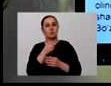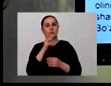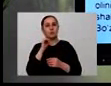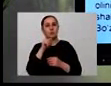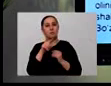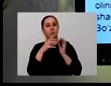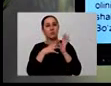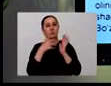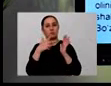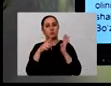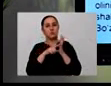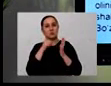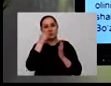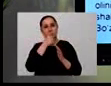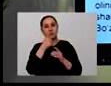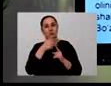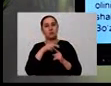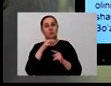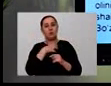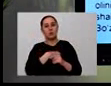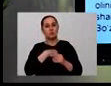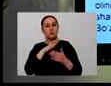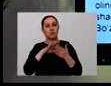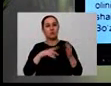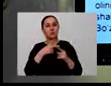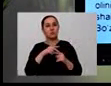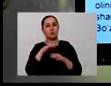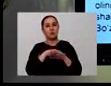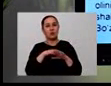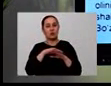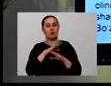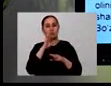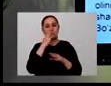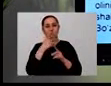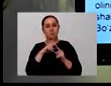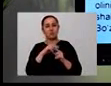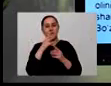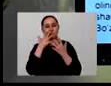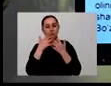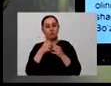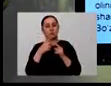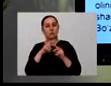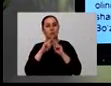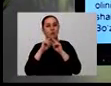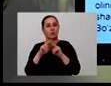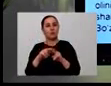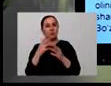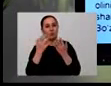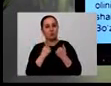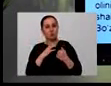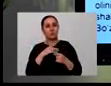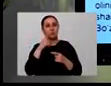Demak, 1937-yil asossiz ravishda xalq dushmani degan ayblov bilan qamoqqa olindi.